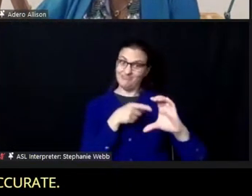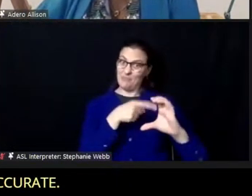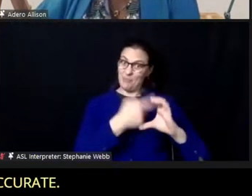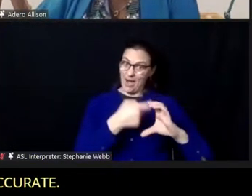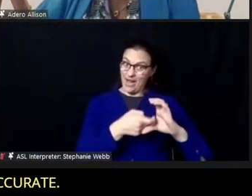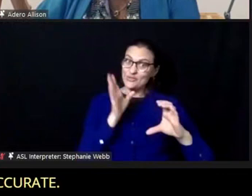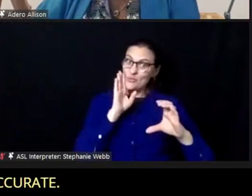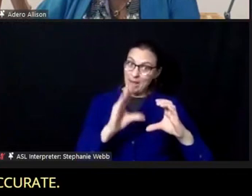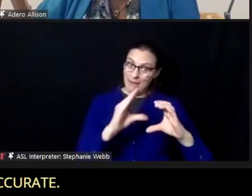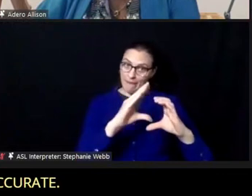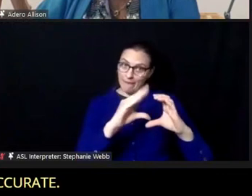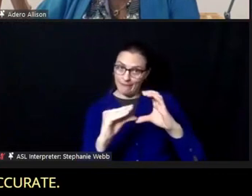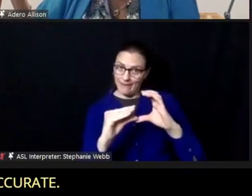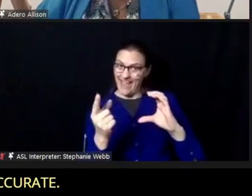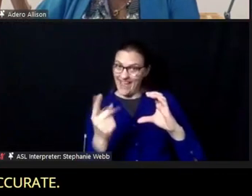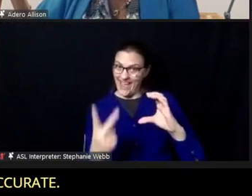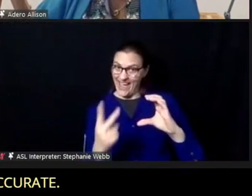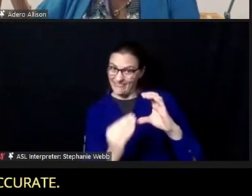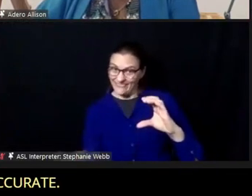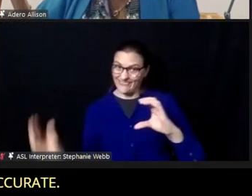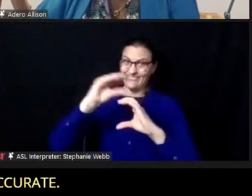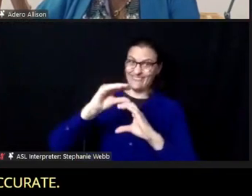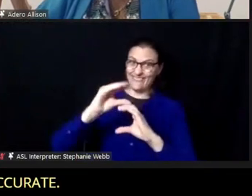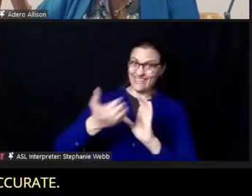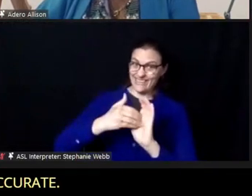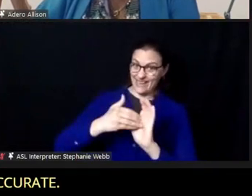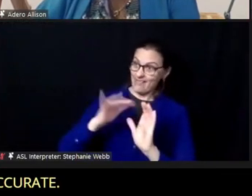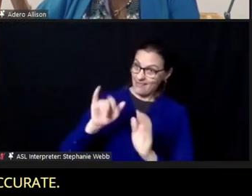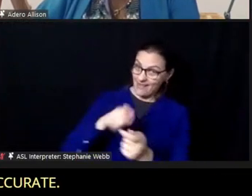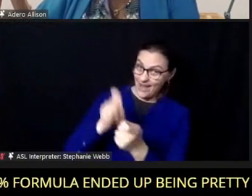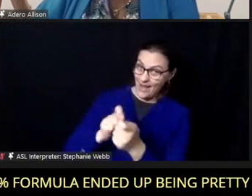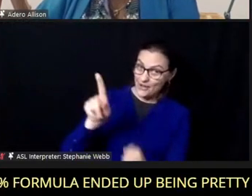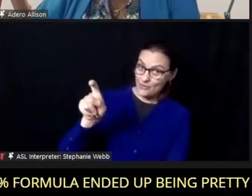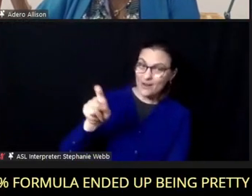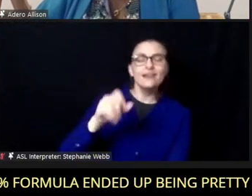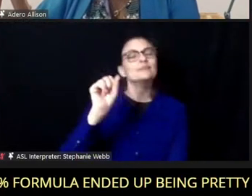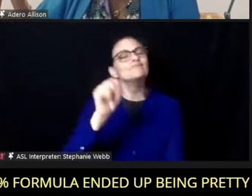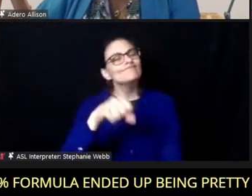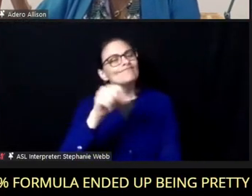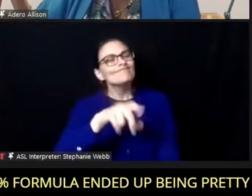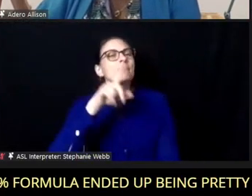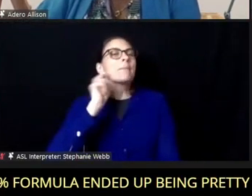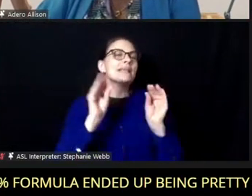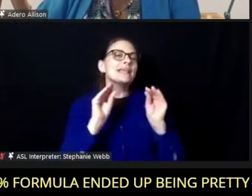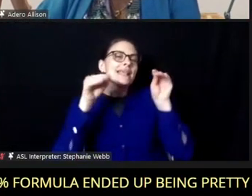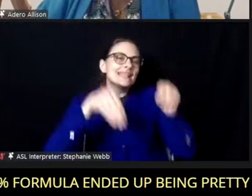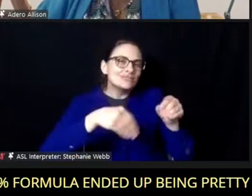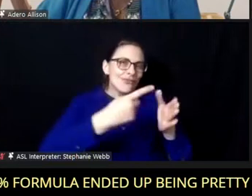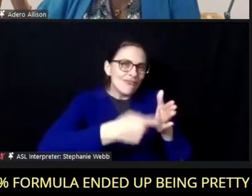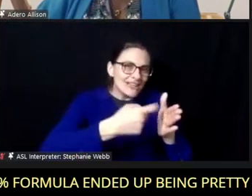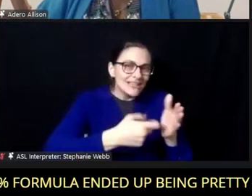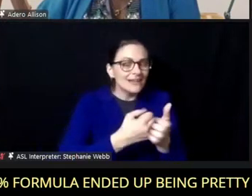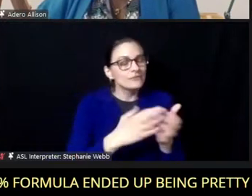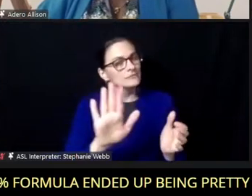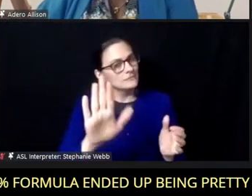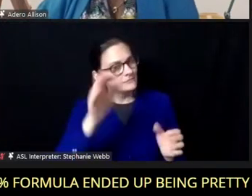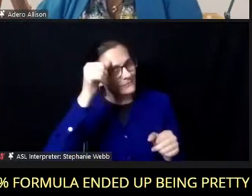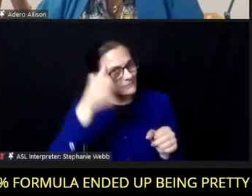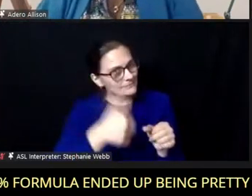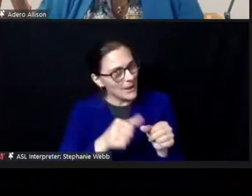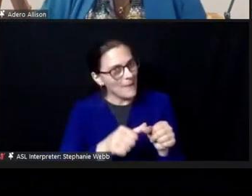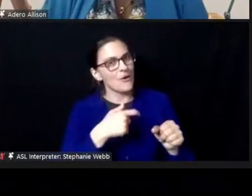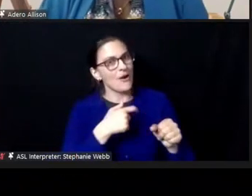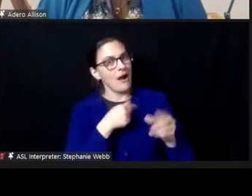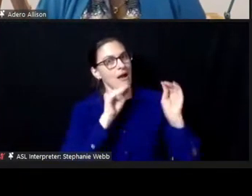different installation fees I probably way more than your average consumer. I was paying those connection